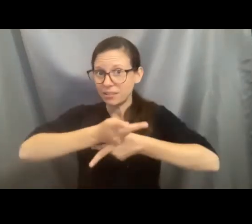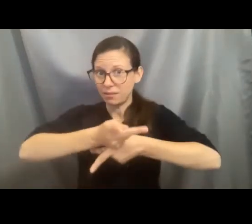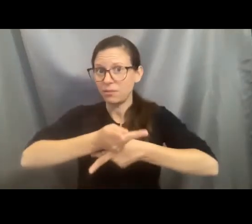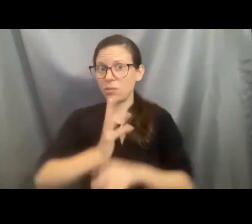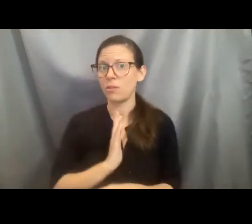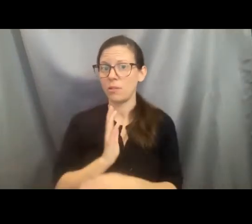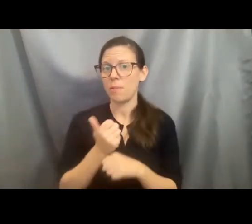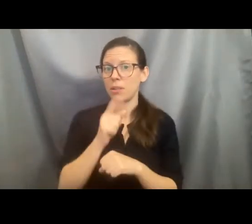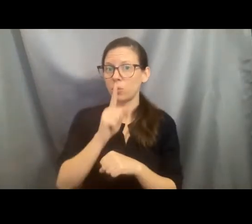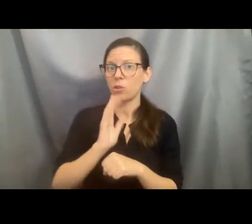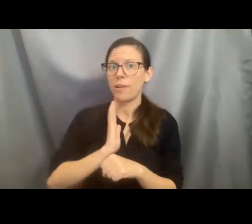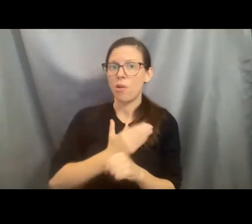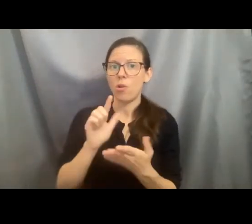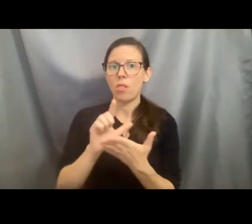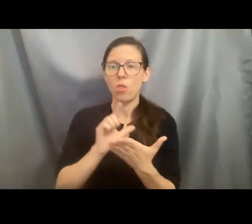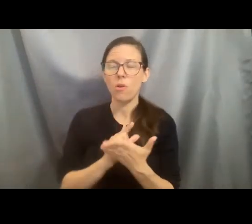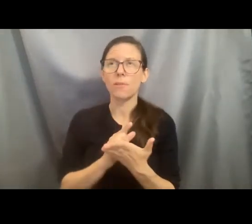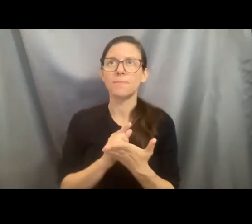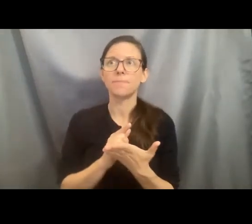laws to